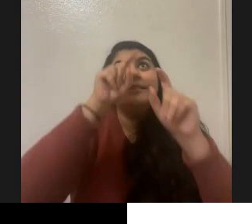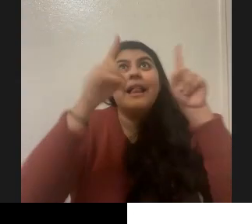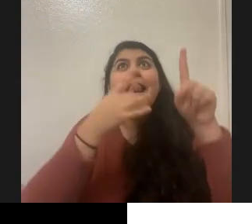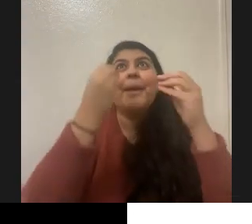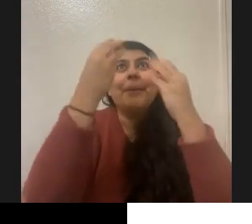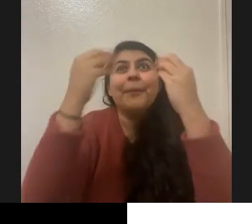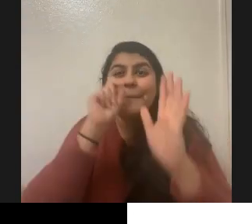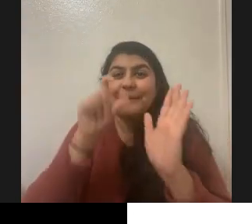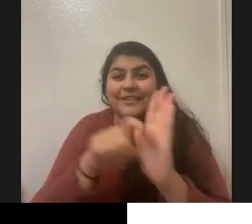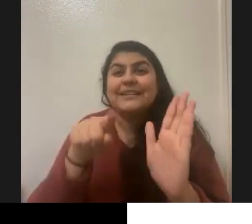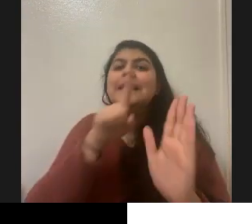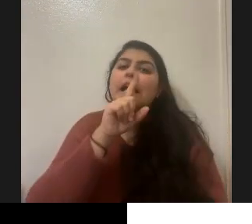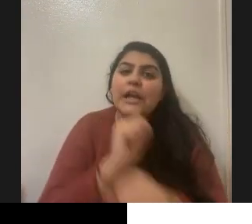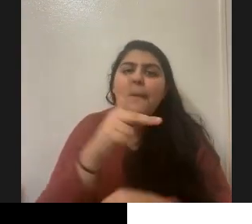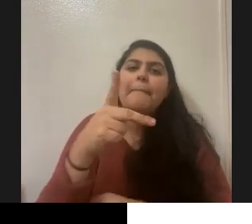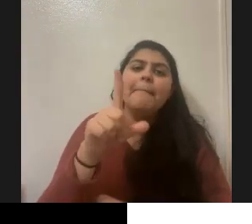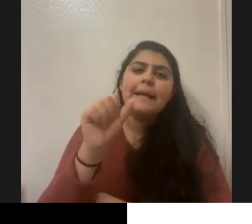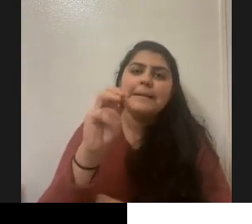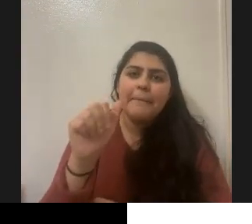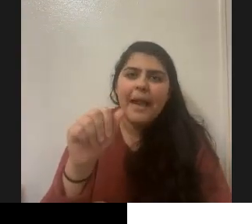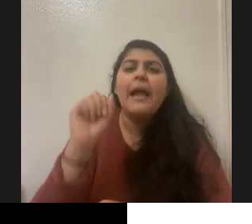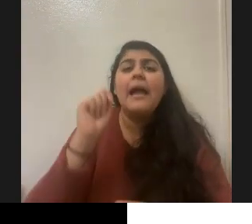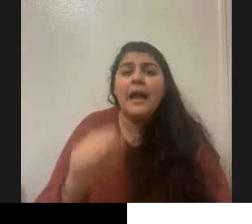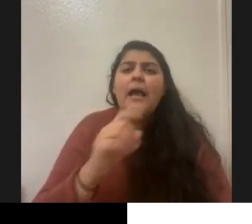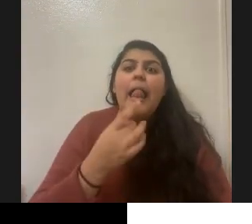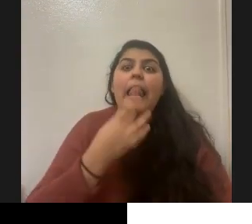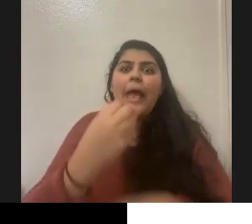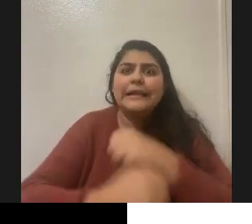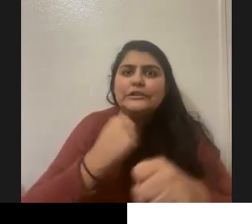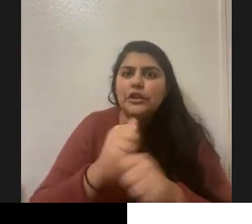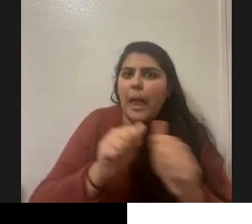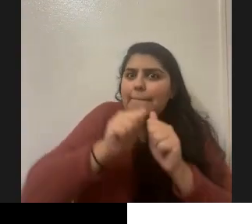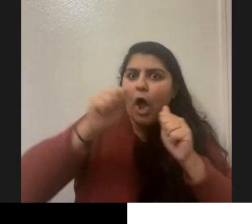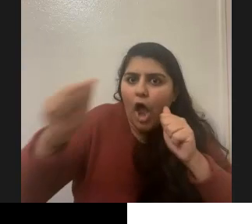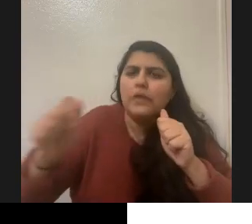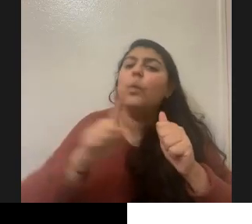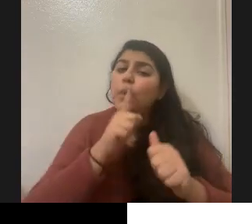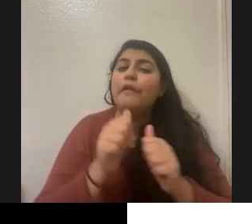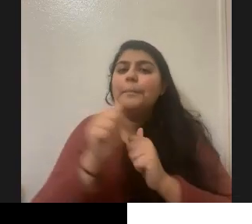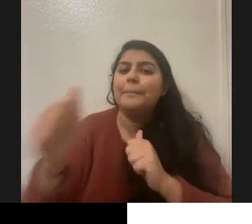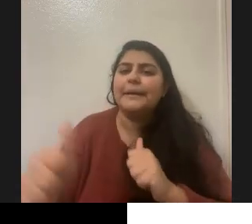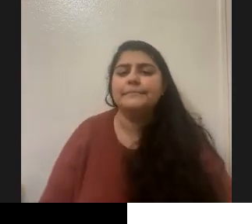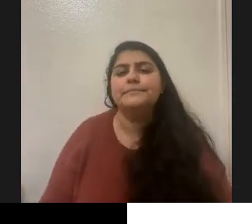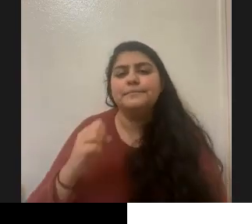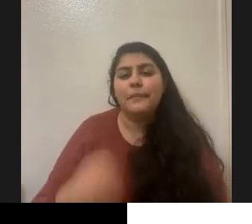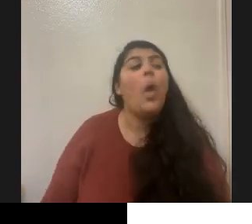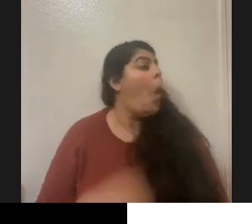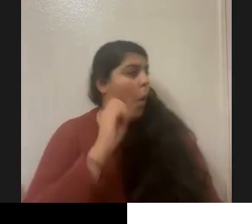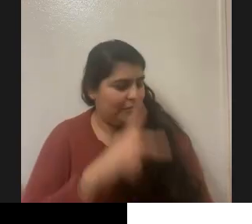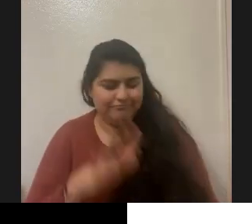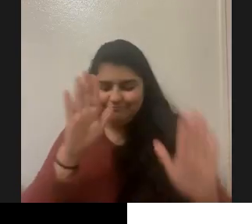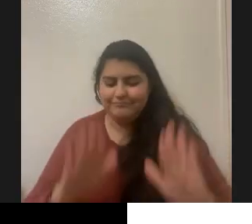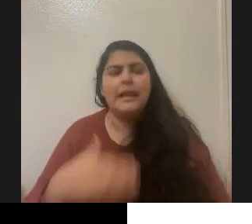and stuff. And they can be light years apart. So they're really big. Awesome. Okay, so let's start getting into our